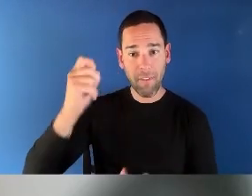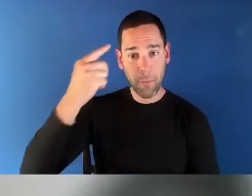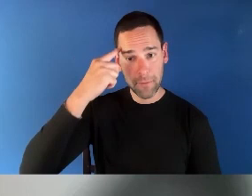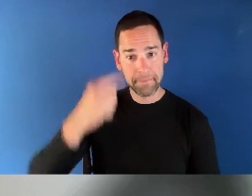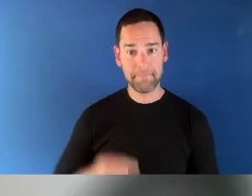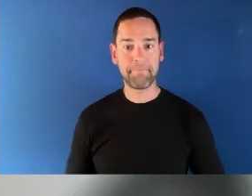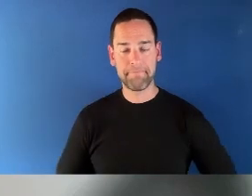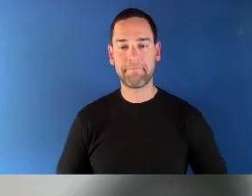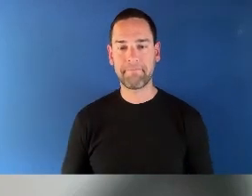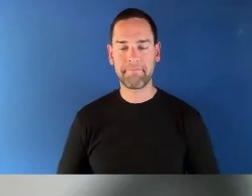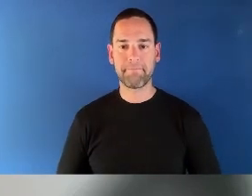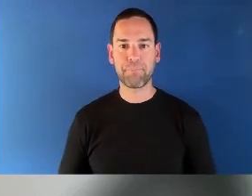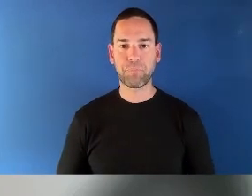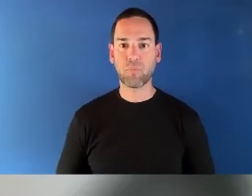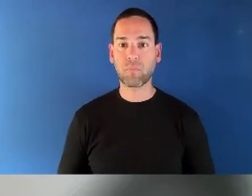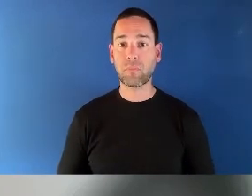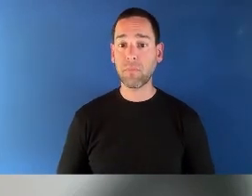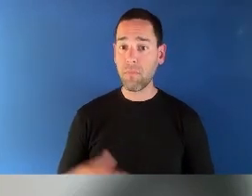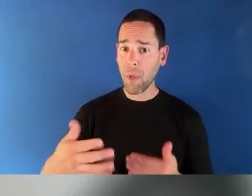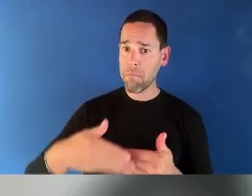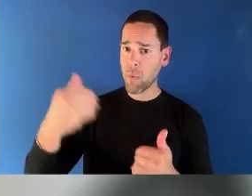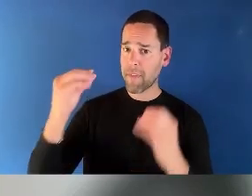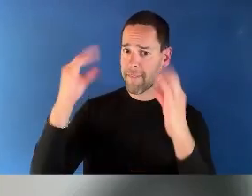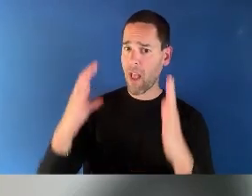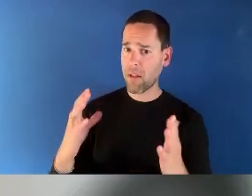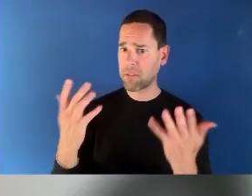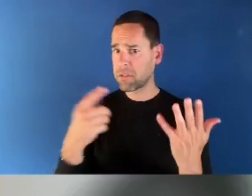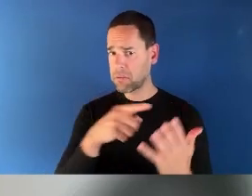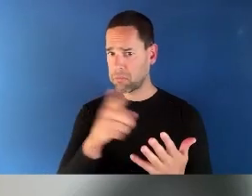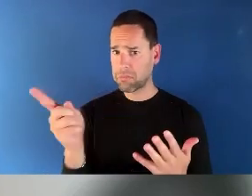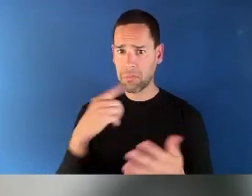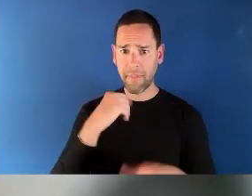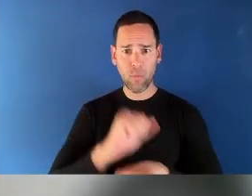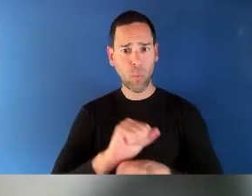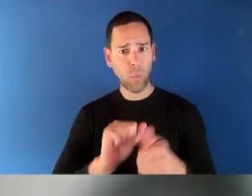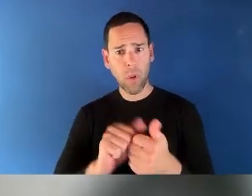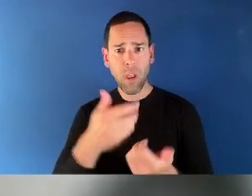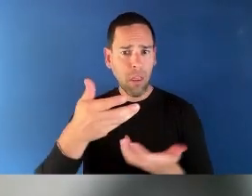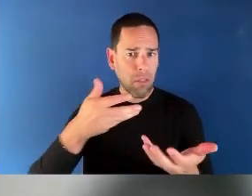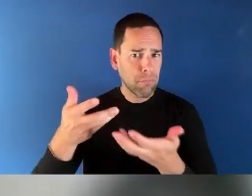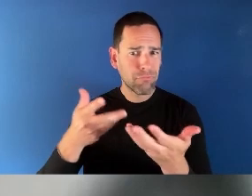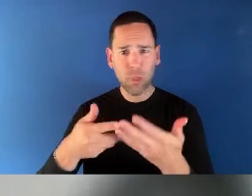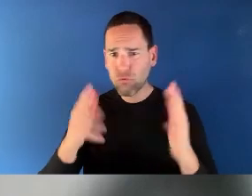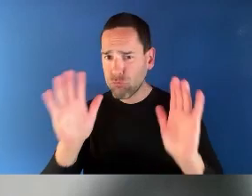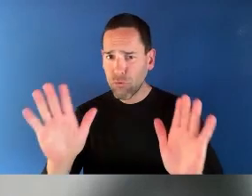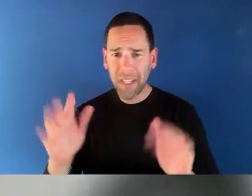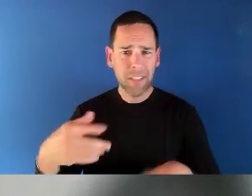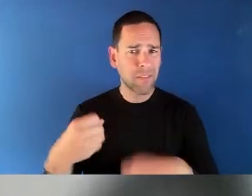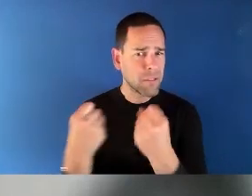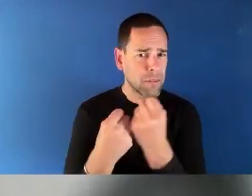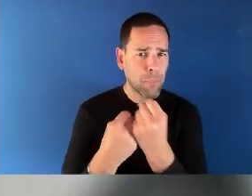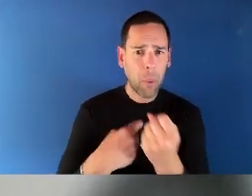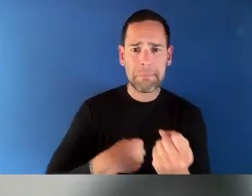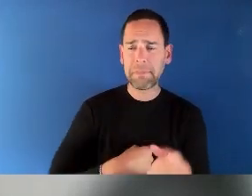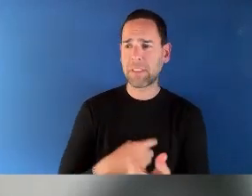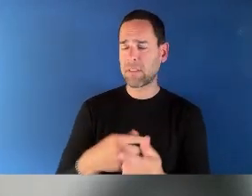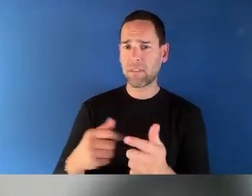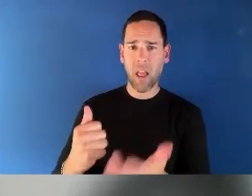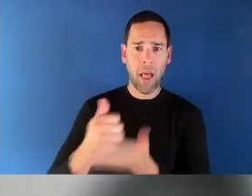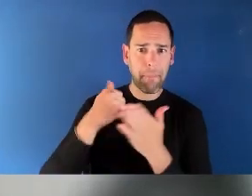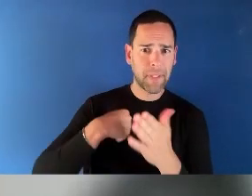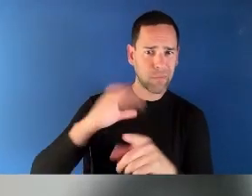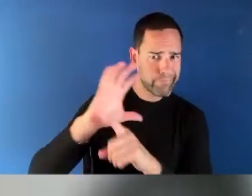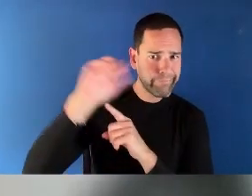The faculties and most of the faculty and professors that I've worked with have been great, really supportive. They've helped me excel academically